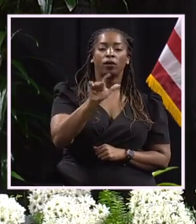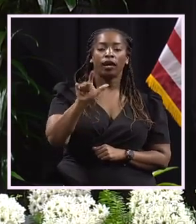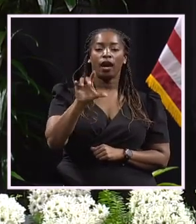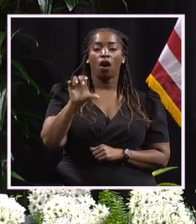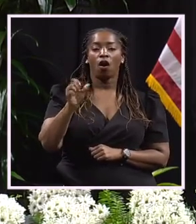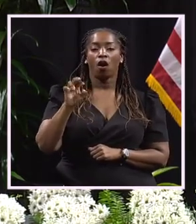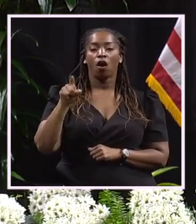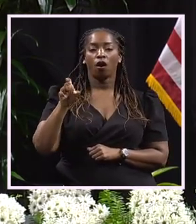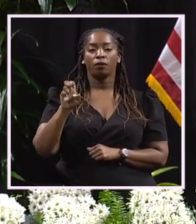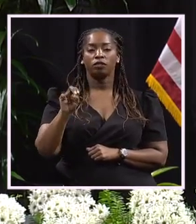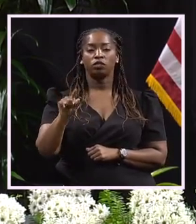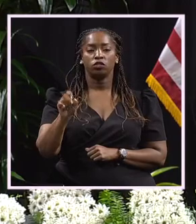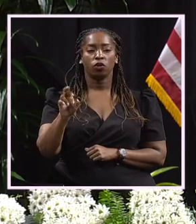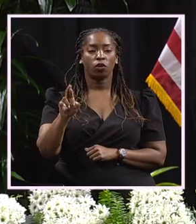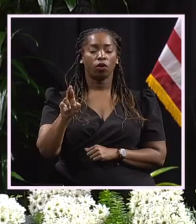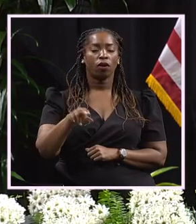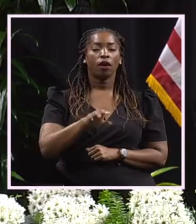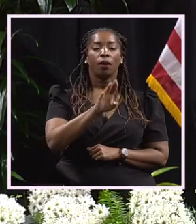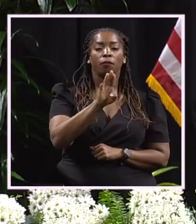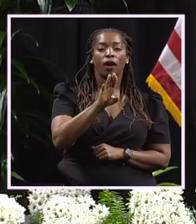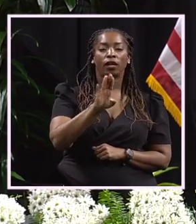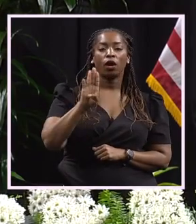Brianna Broden,